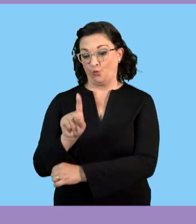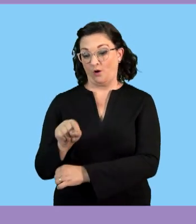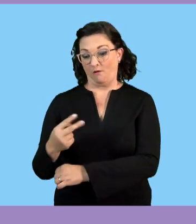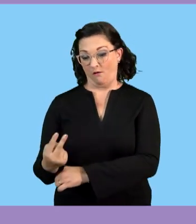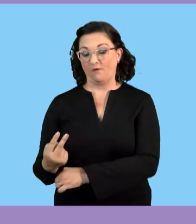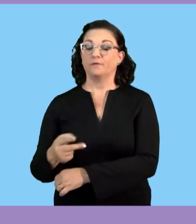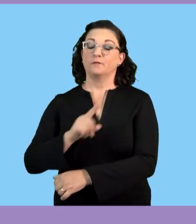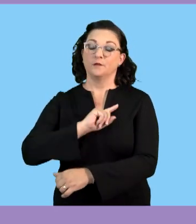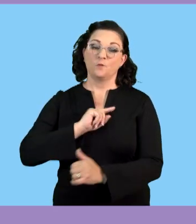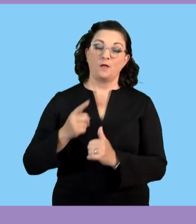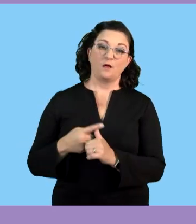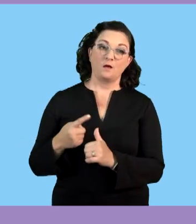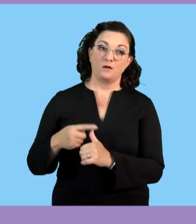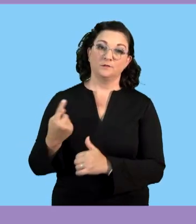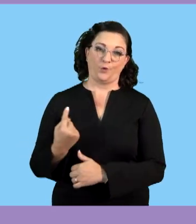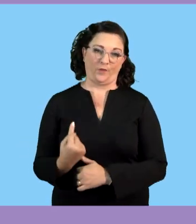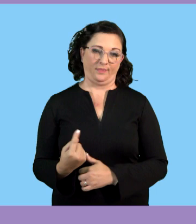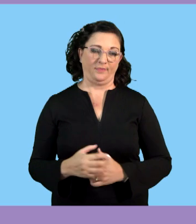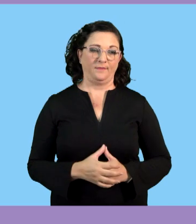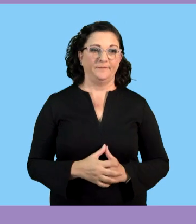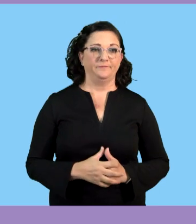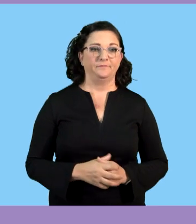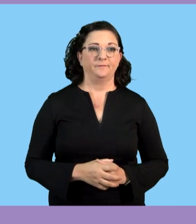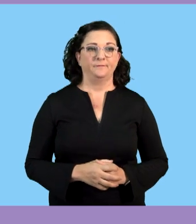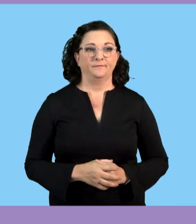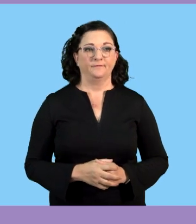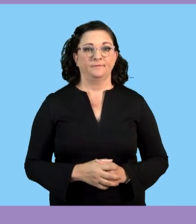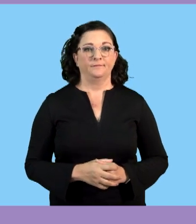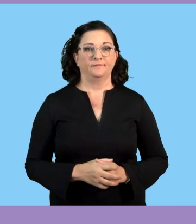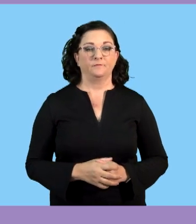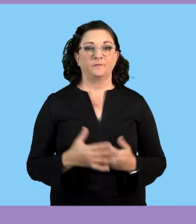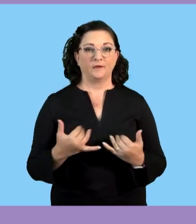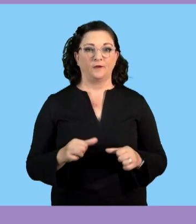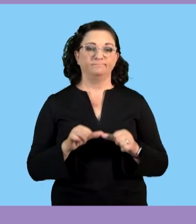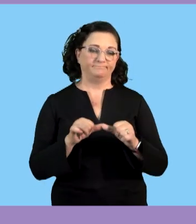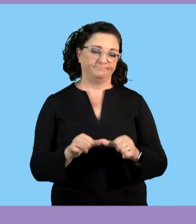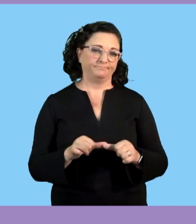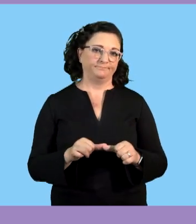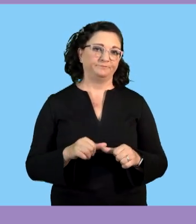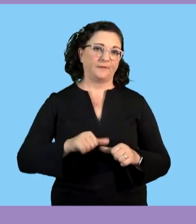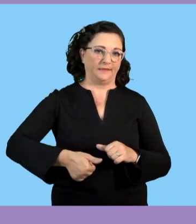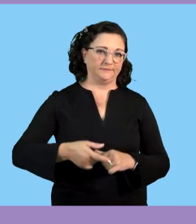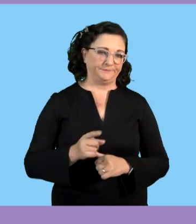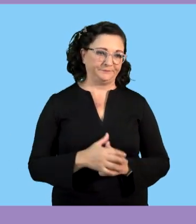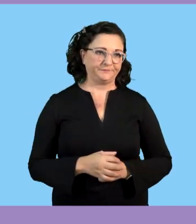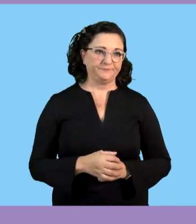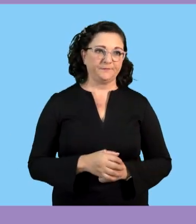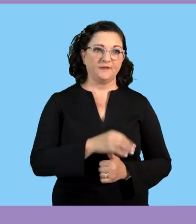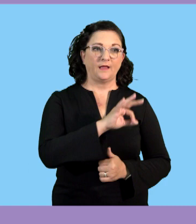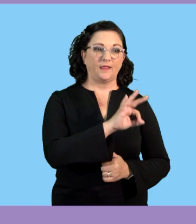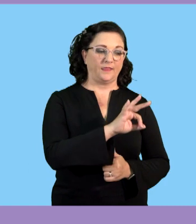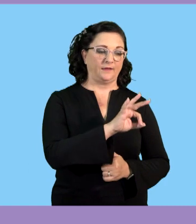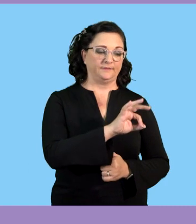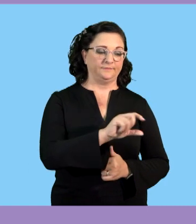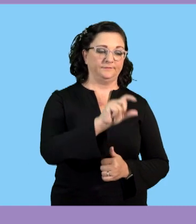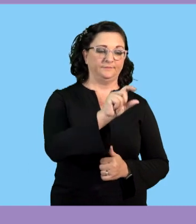by 1/2, and the answer there is 1. Let's go on to the next one there. So we have